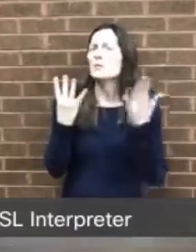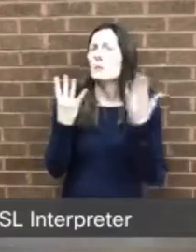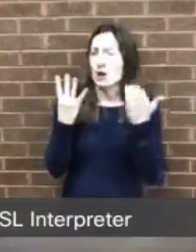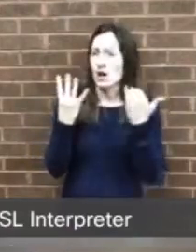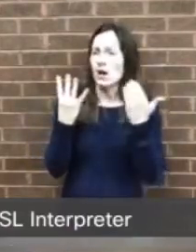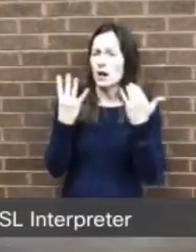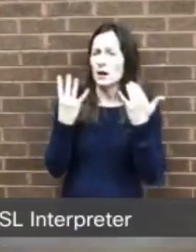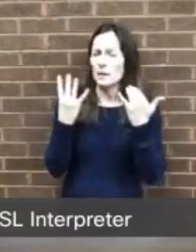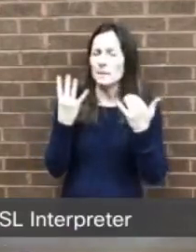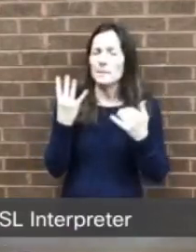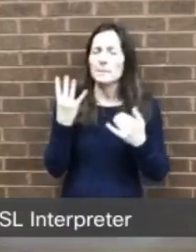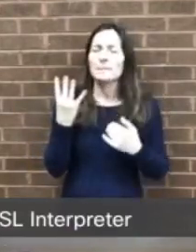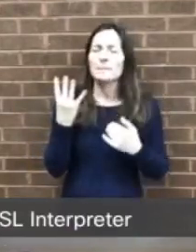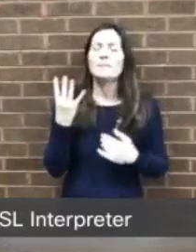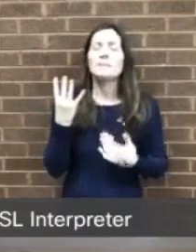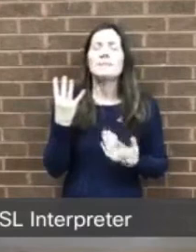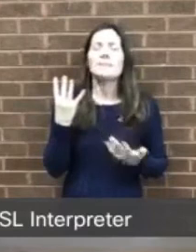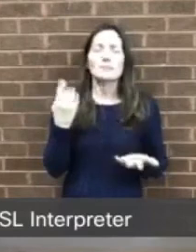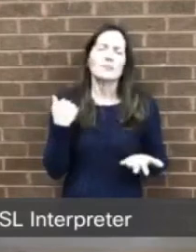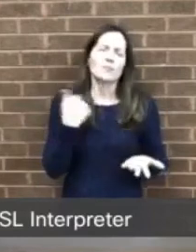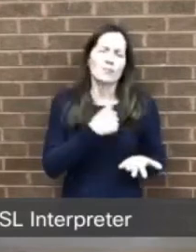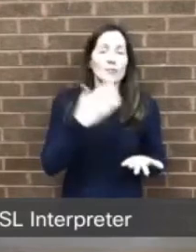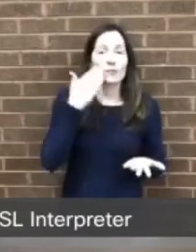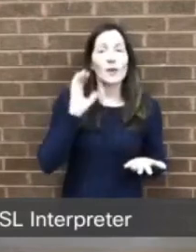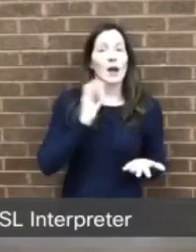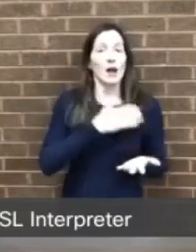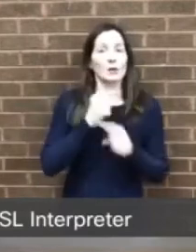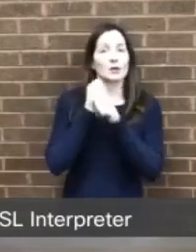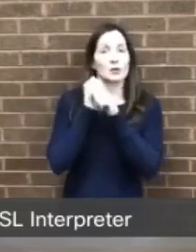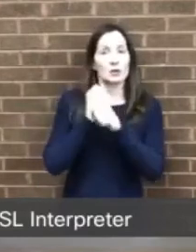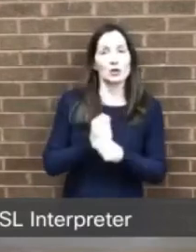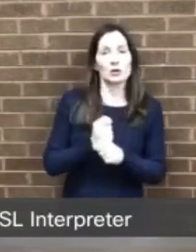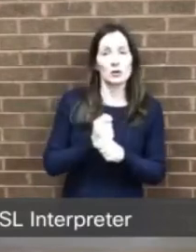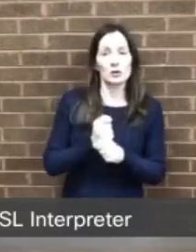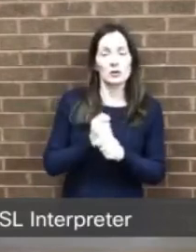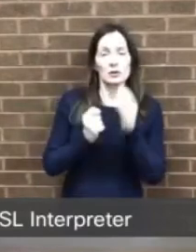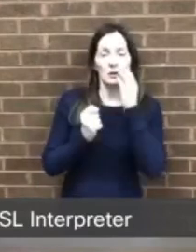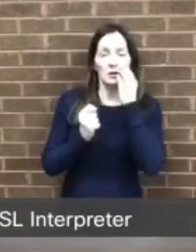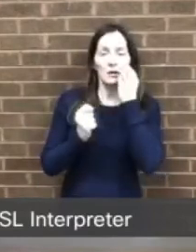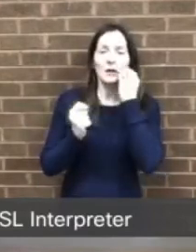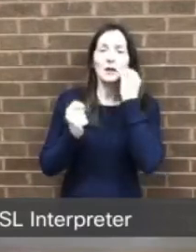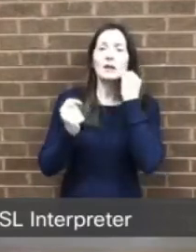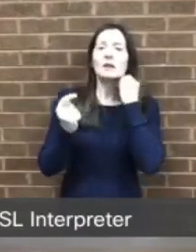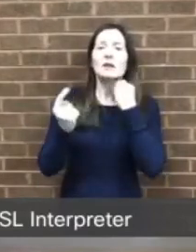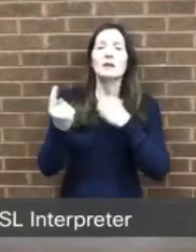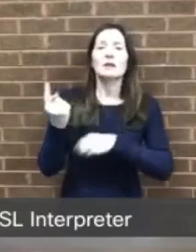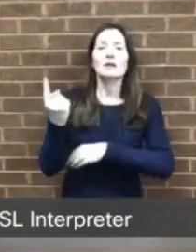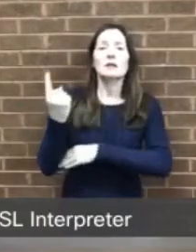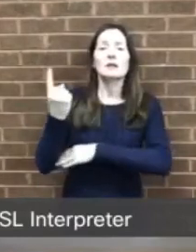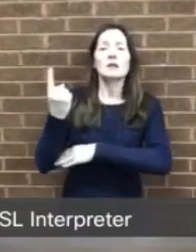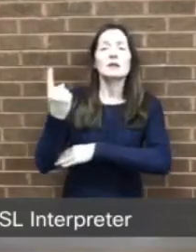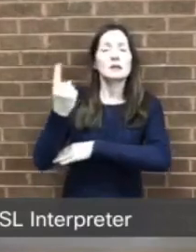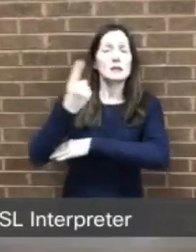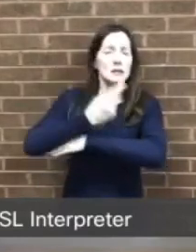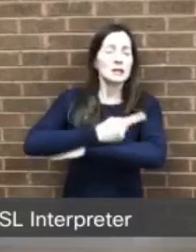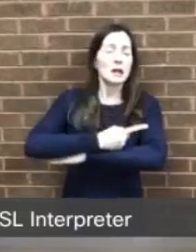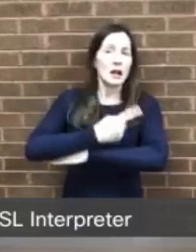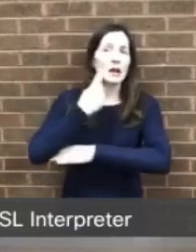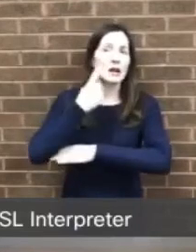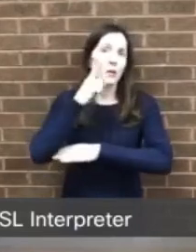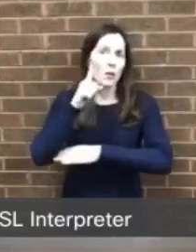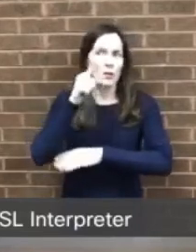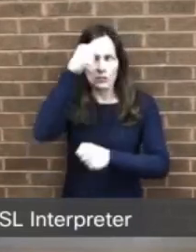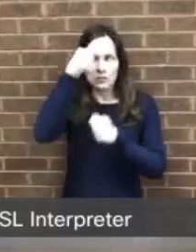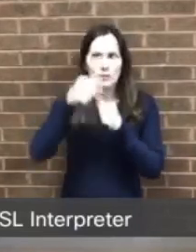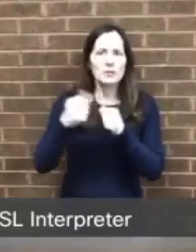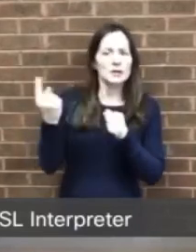just as we know in our tradition that debate for meaningful things is important, there are rabbis